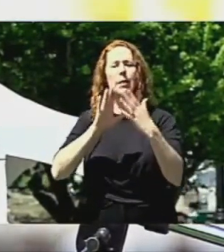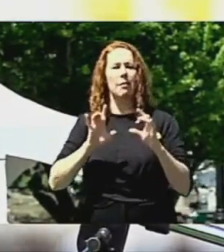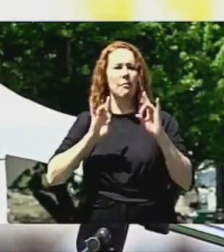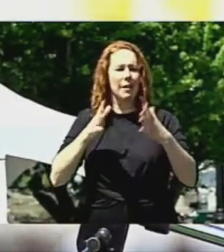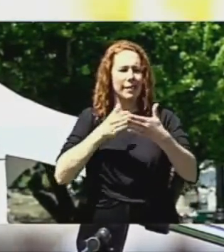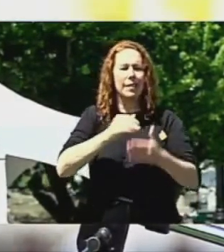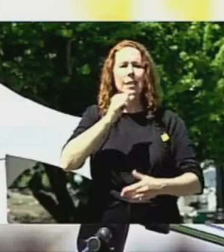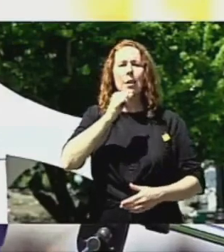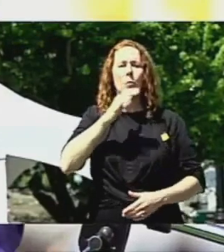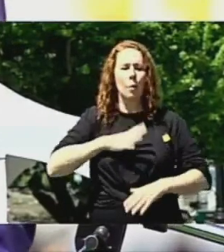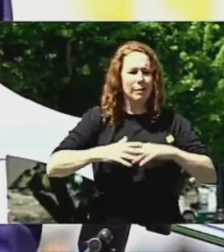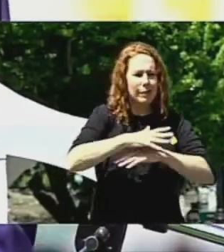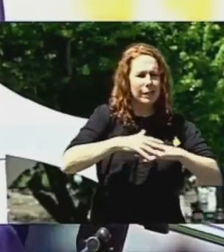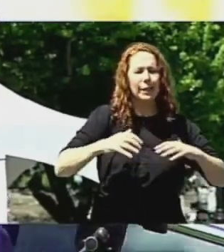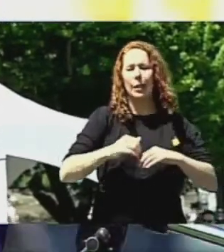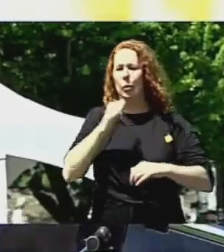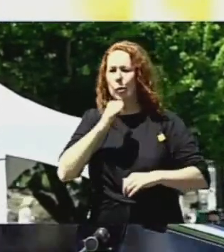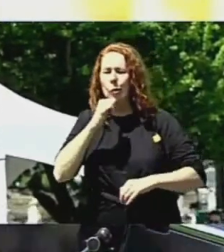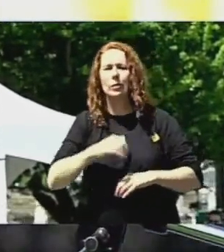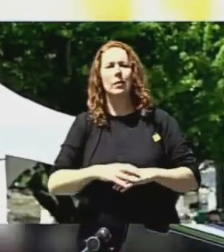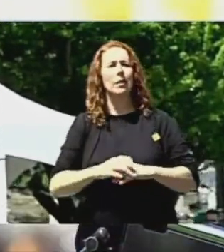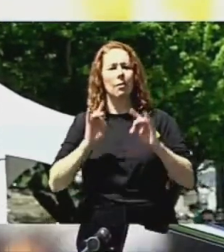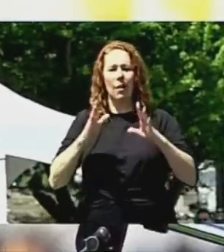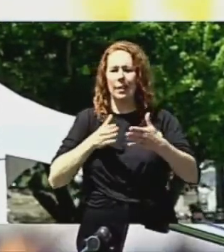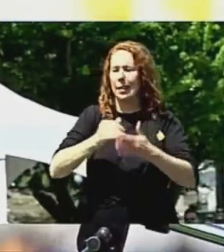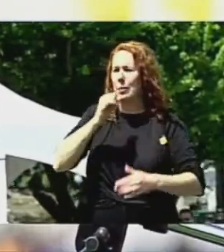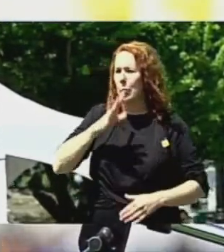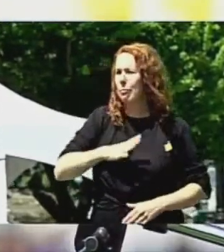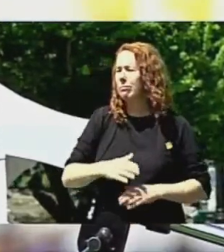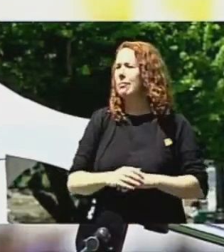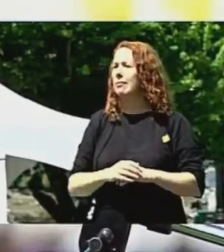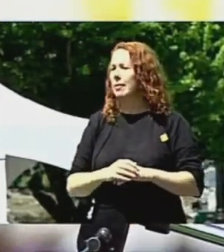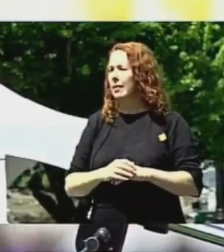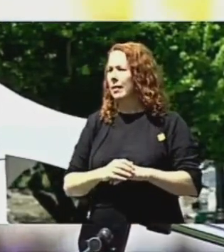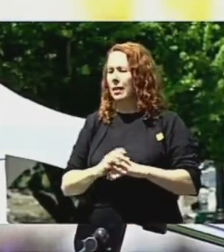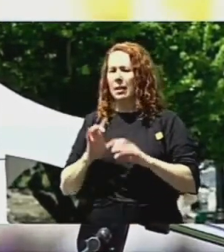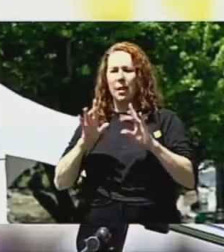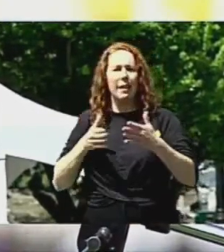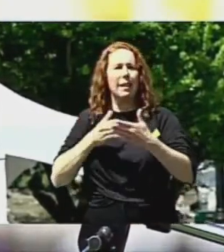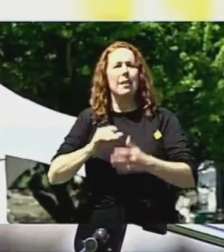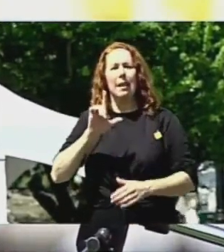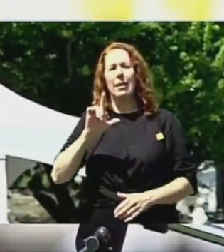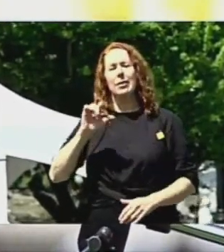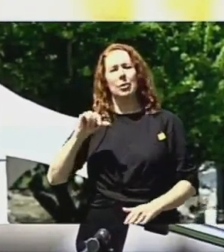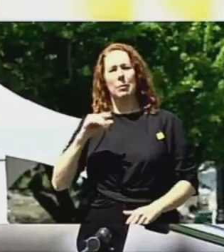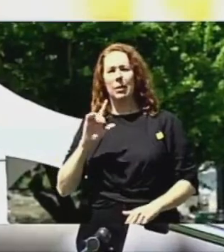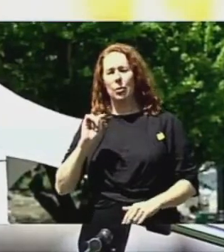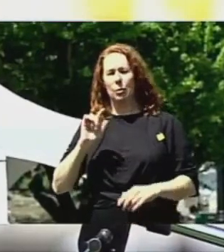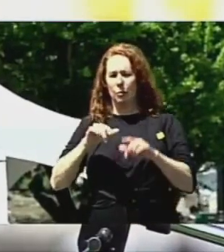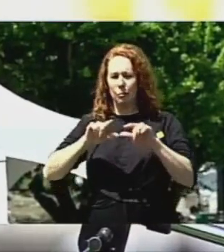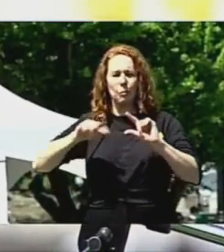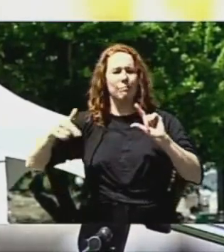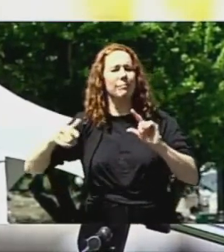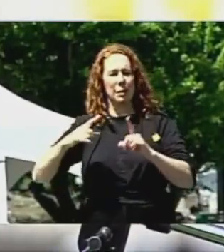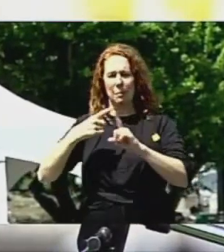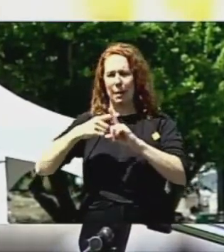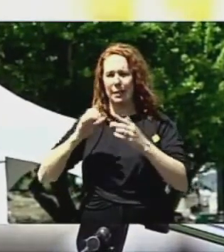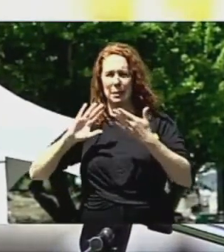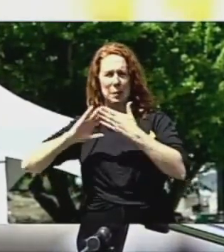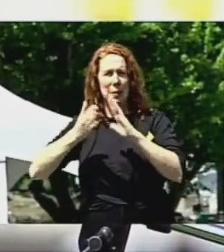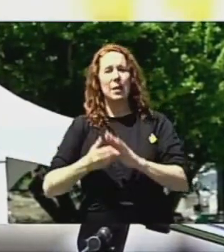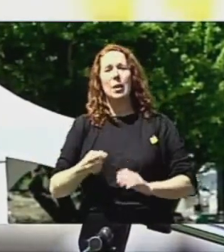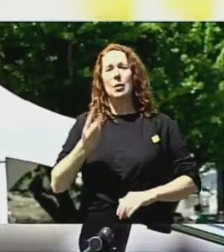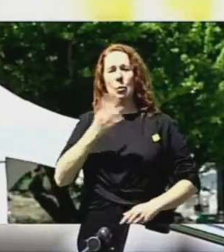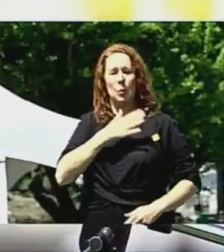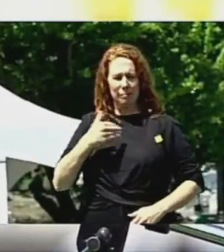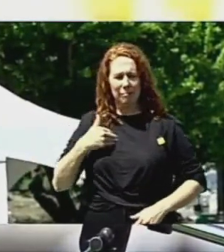Indigenous women and girls, violence against women, violence against the LGBTQIA+ community, the